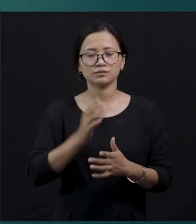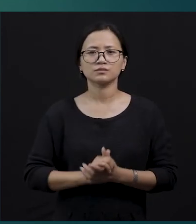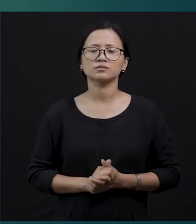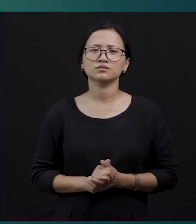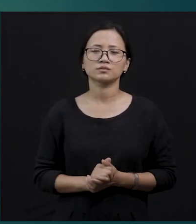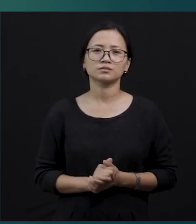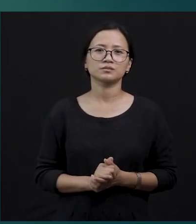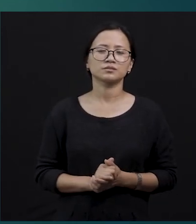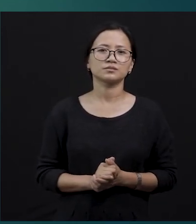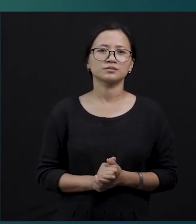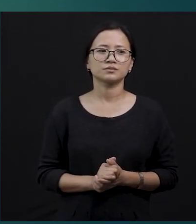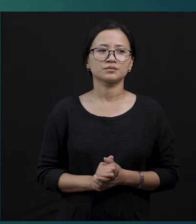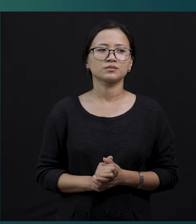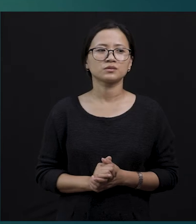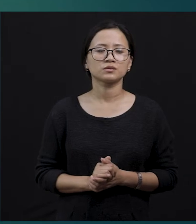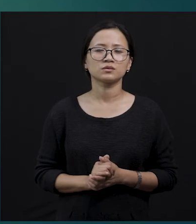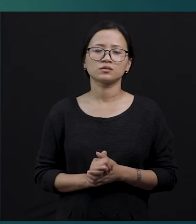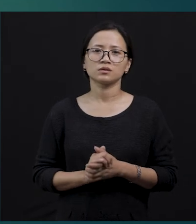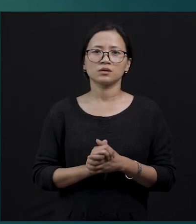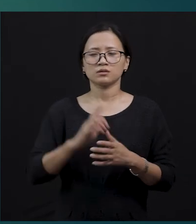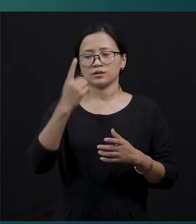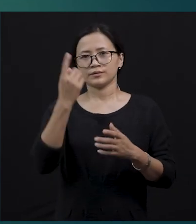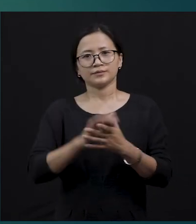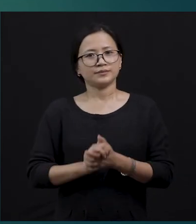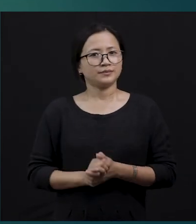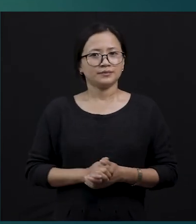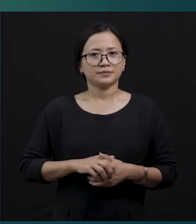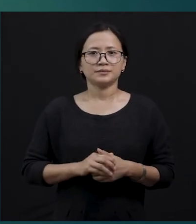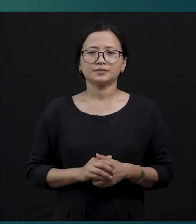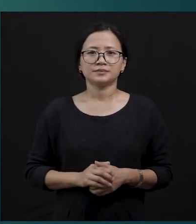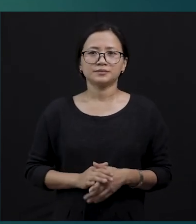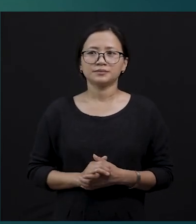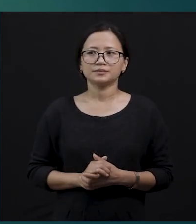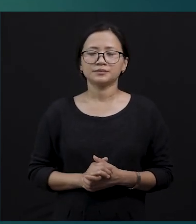you, right? Okay, let's see here. The first